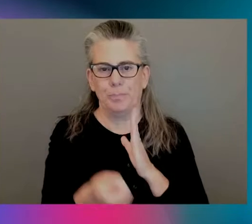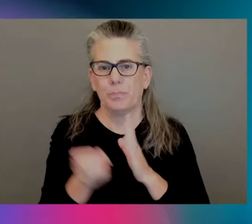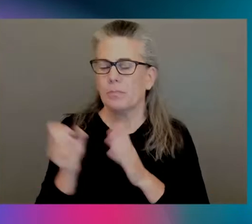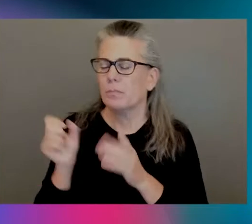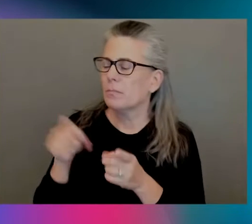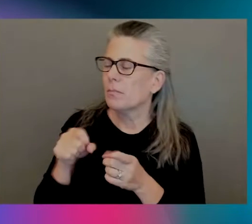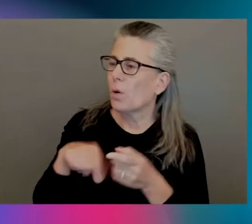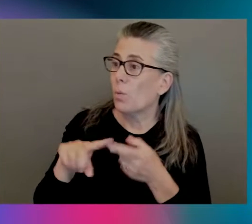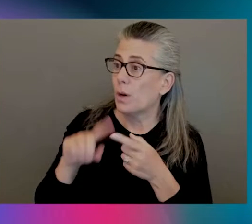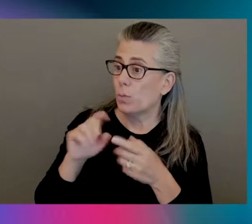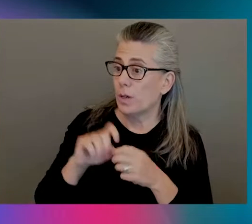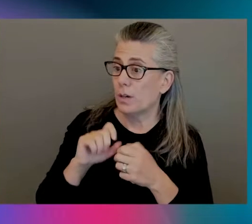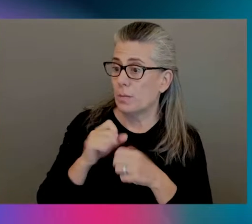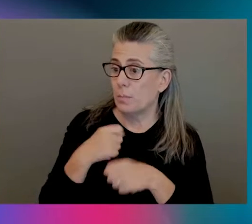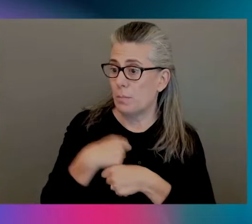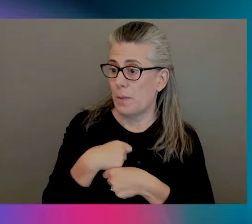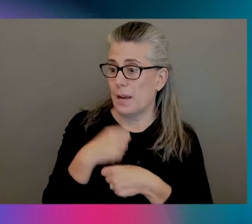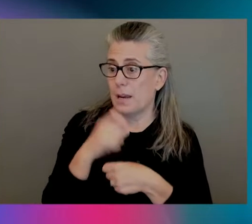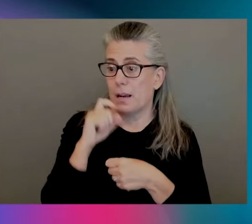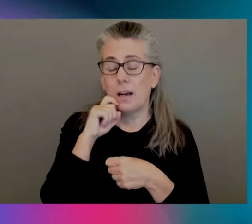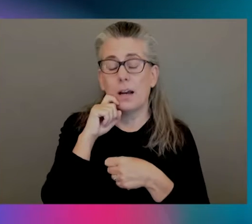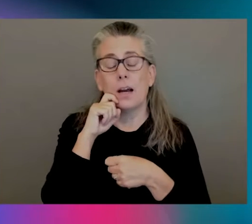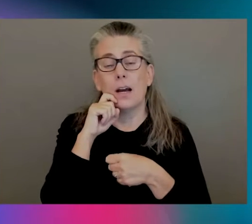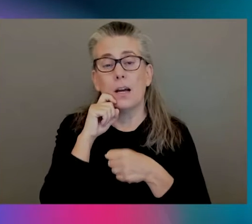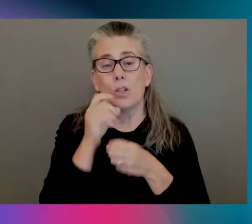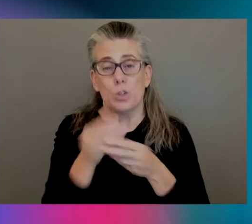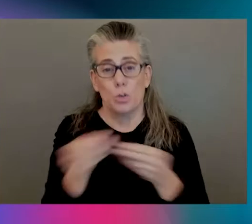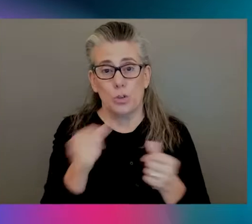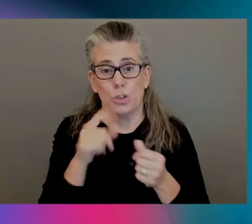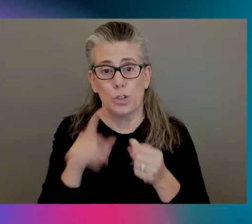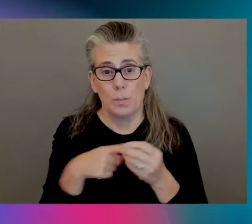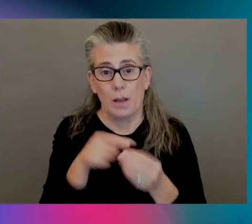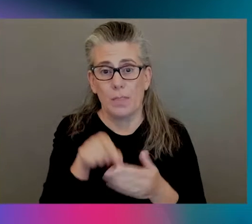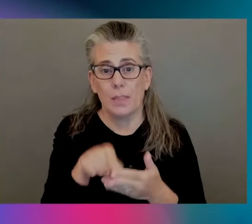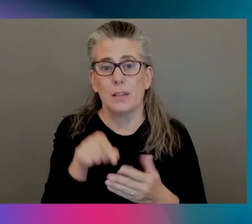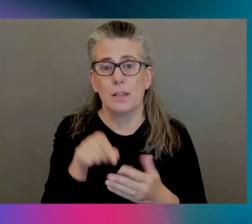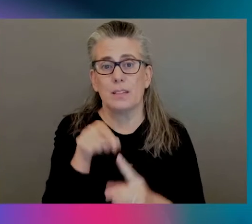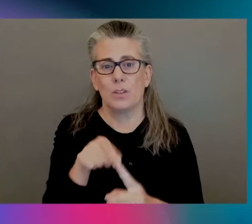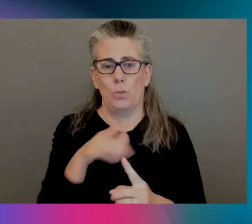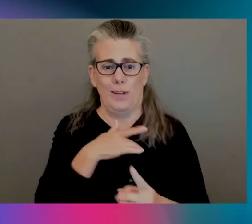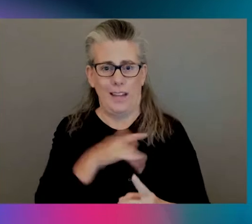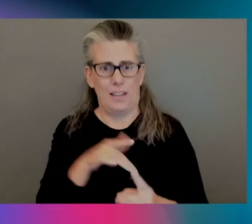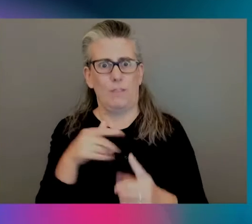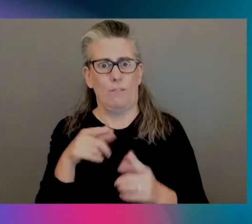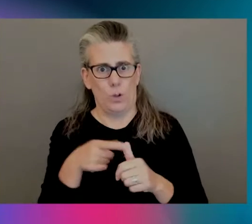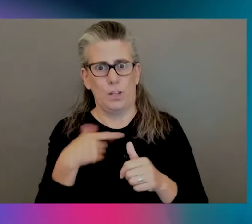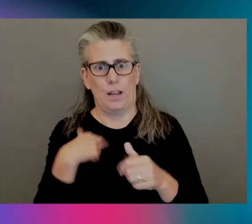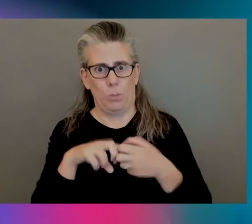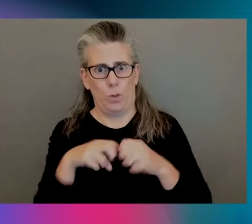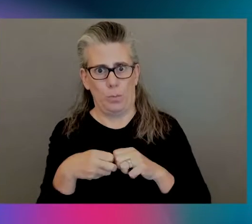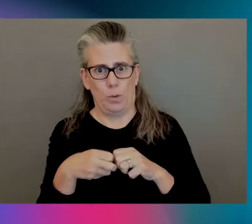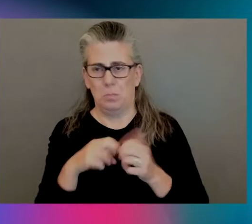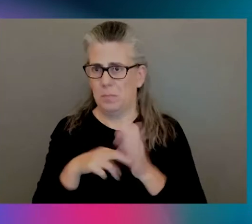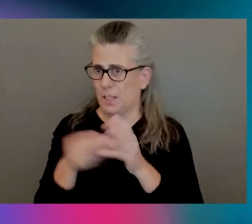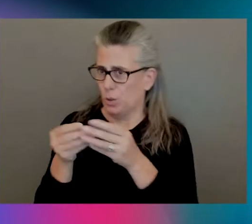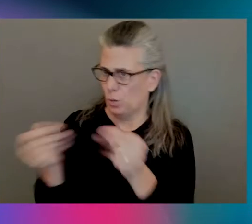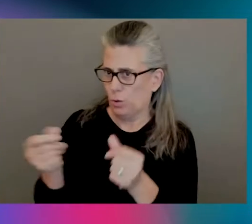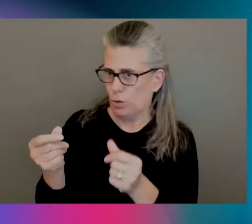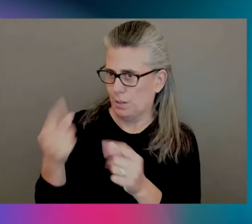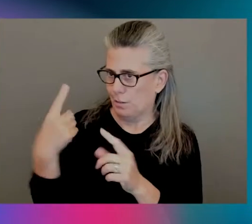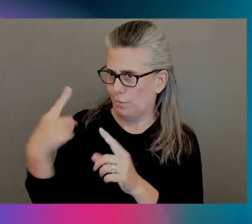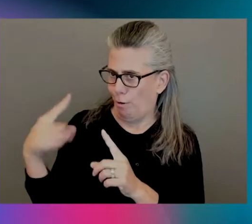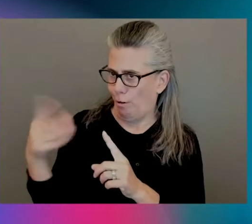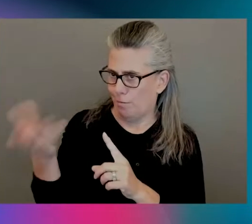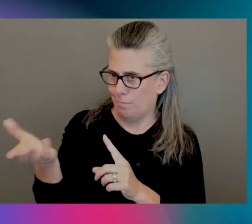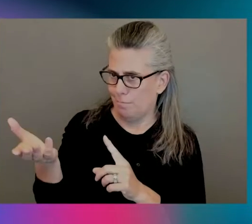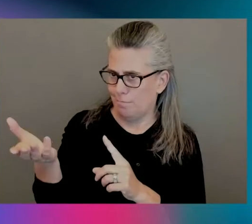this, there has to be a problem, right? So what kind of problem is the solution seeking to solve? Yeah, so we set out to